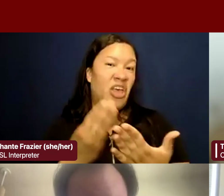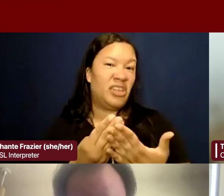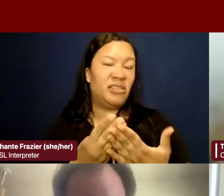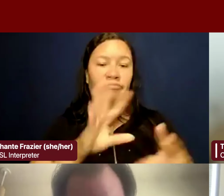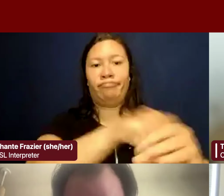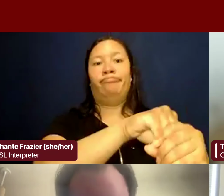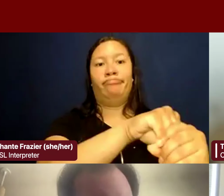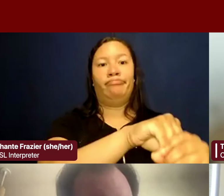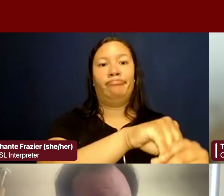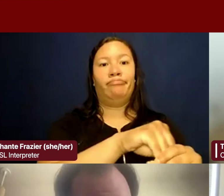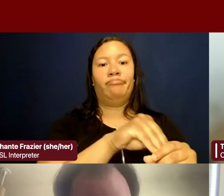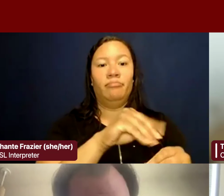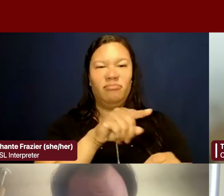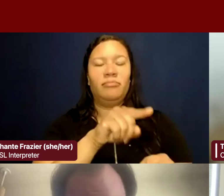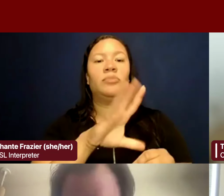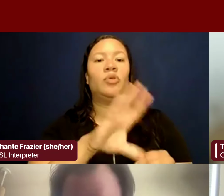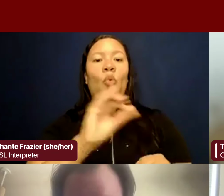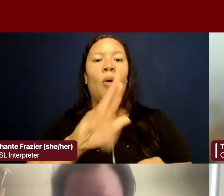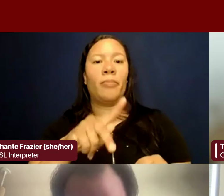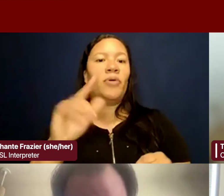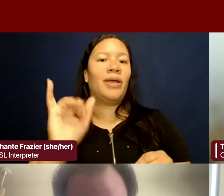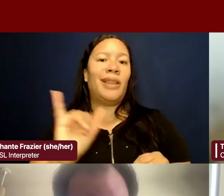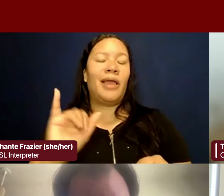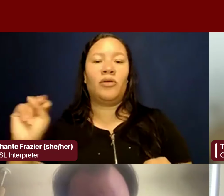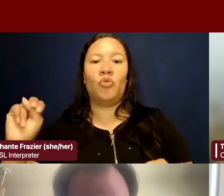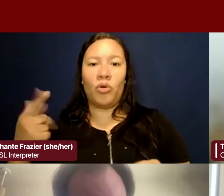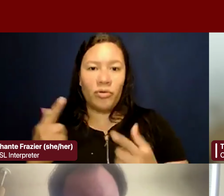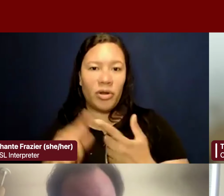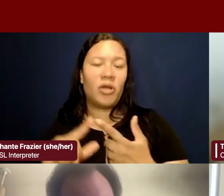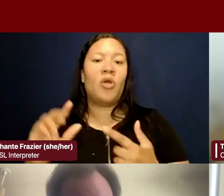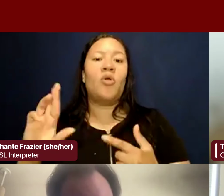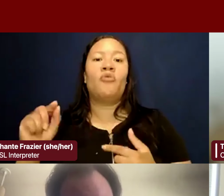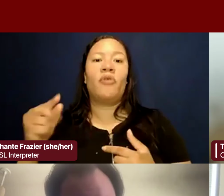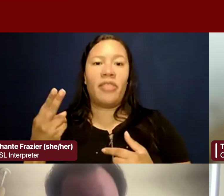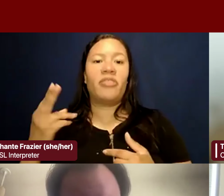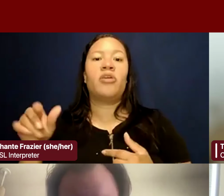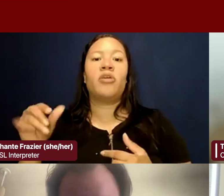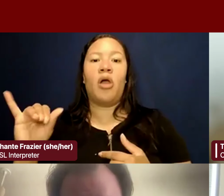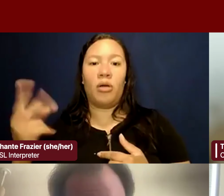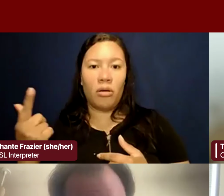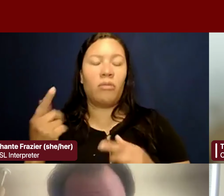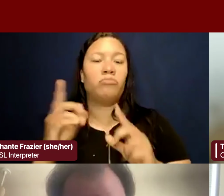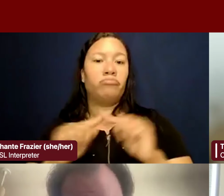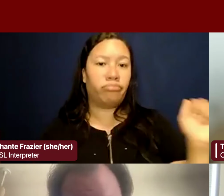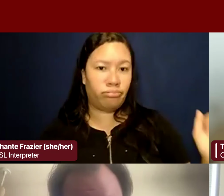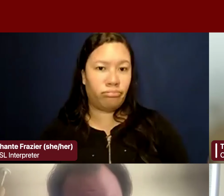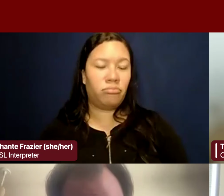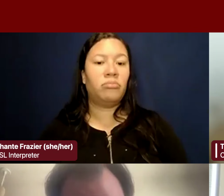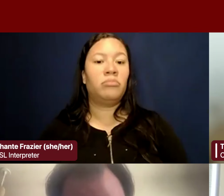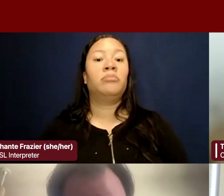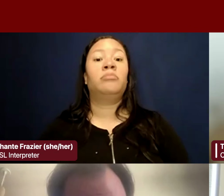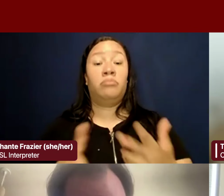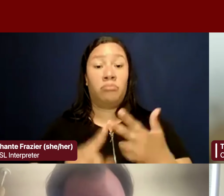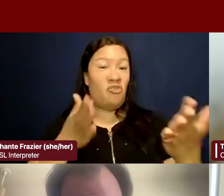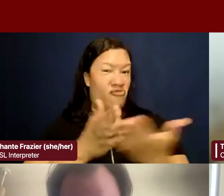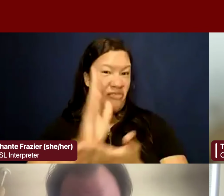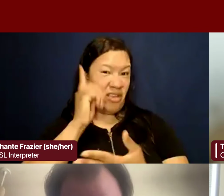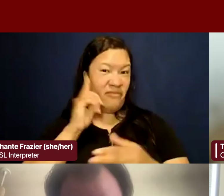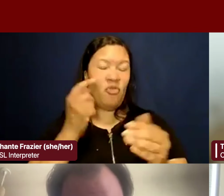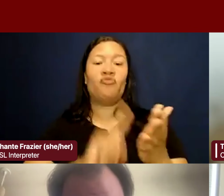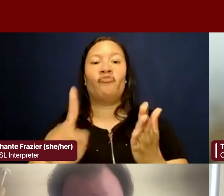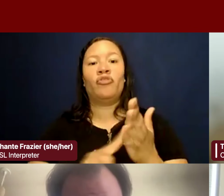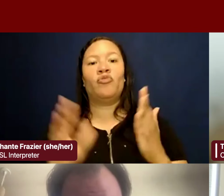place in corporations like Northrop Grumman, Raytheon, etc. And then the right for researchers to